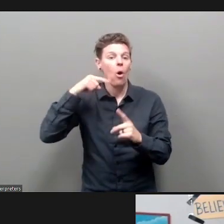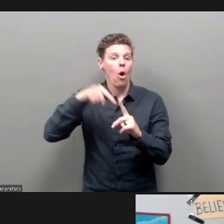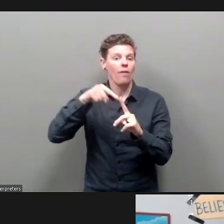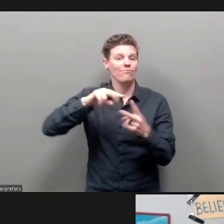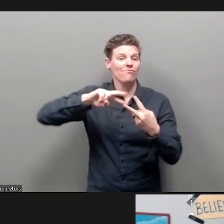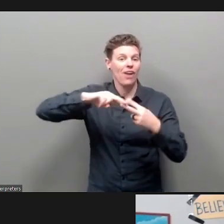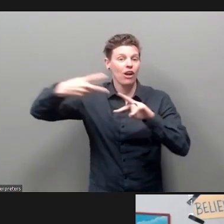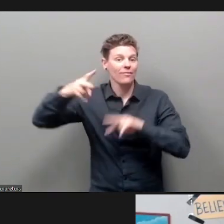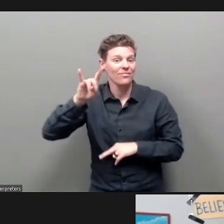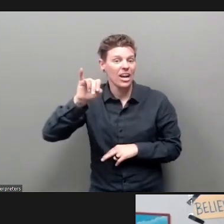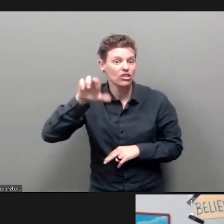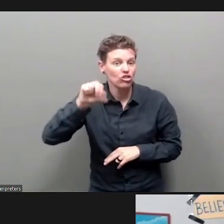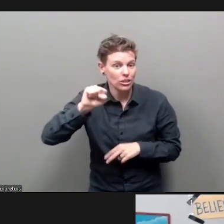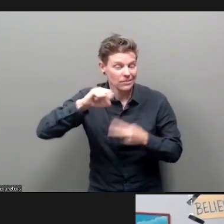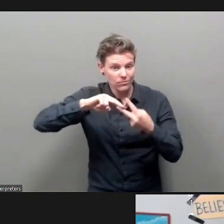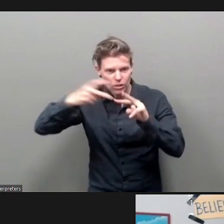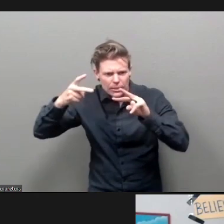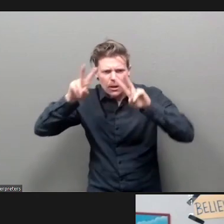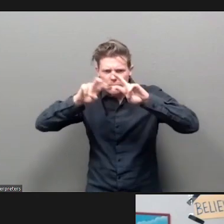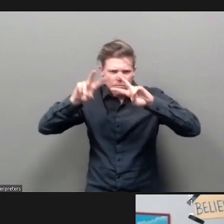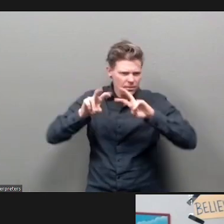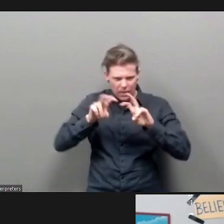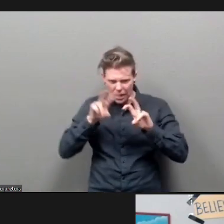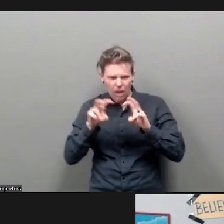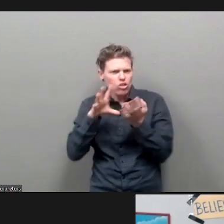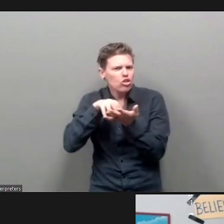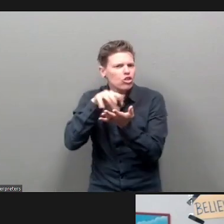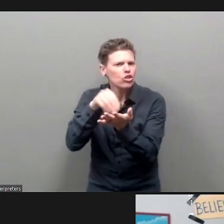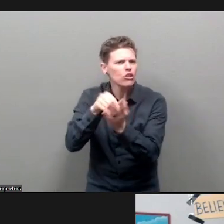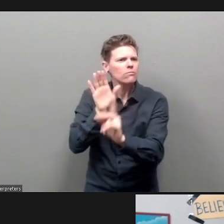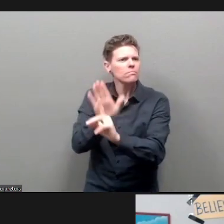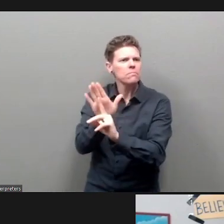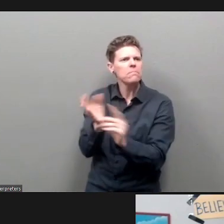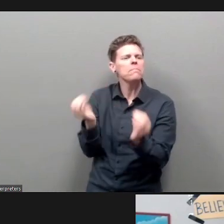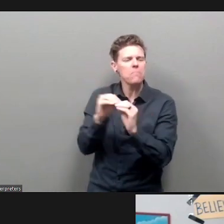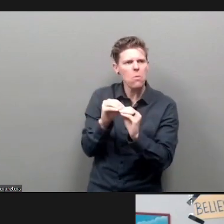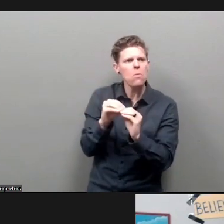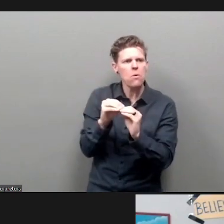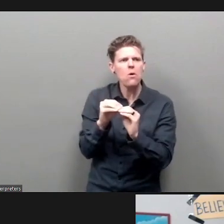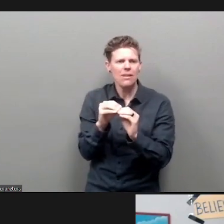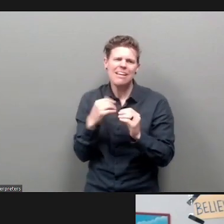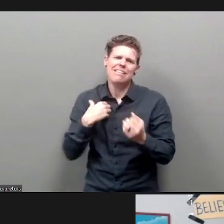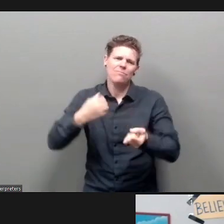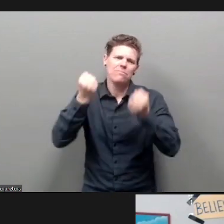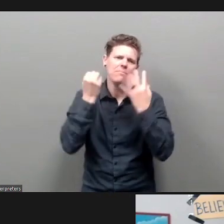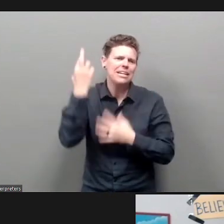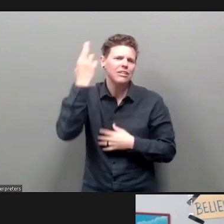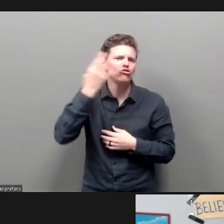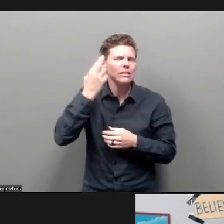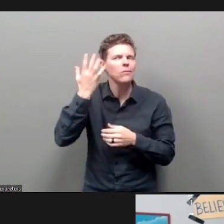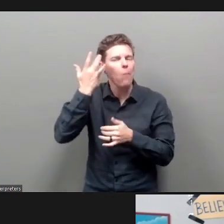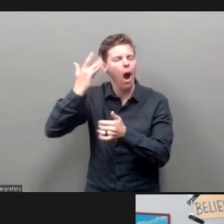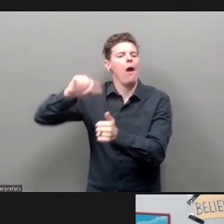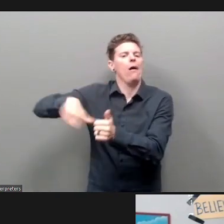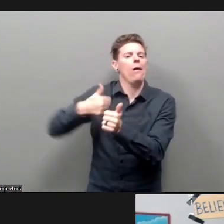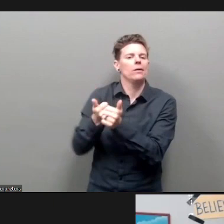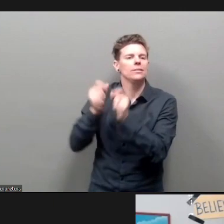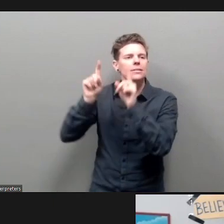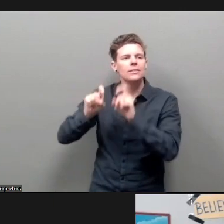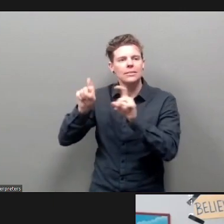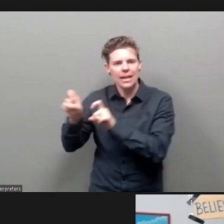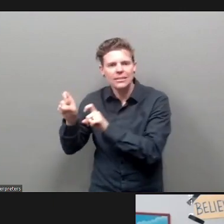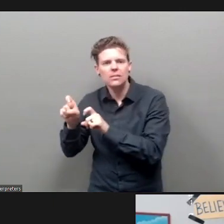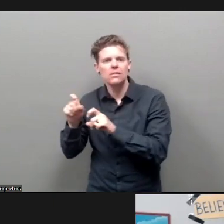get into the mix then. So there are other reasons for doing the test, just trying to get characteristics of sicker people. Thank you.